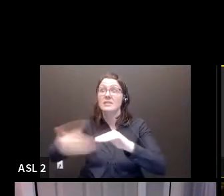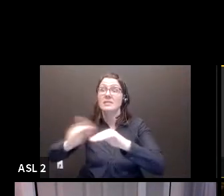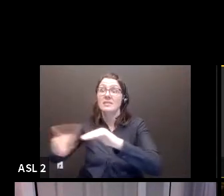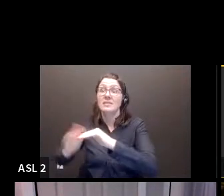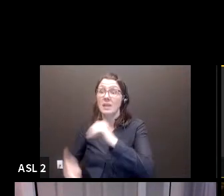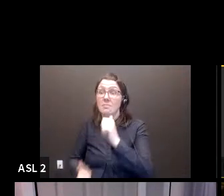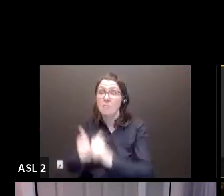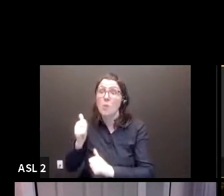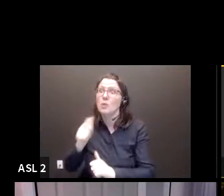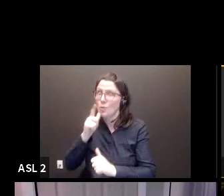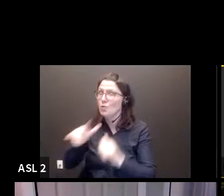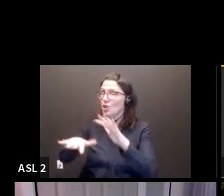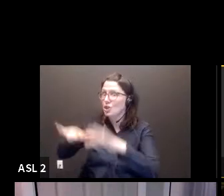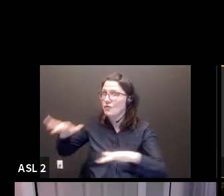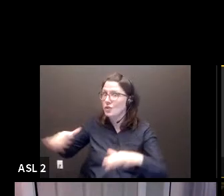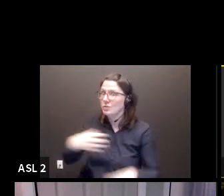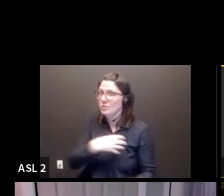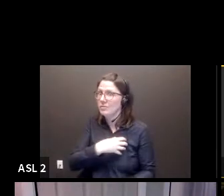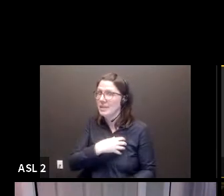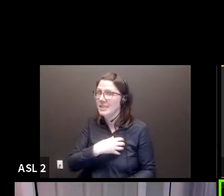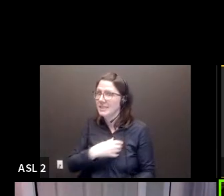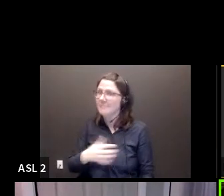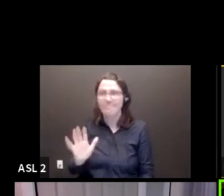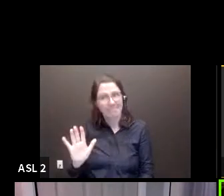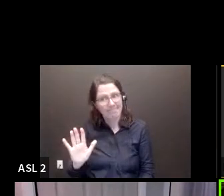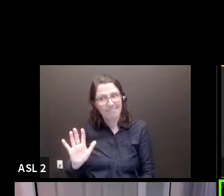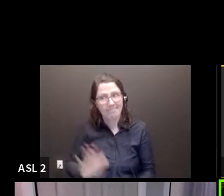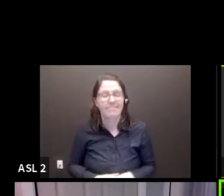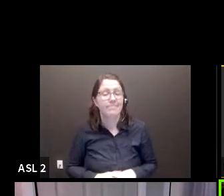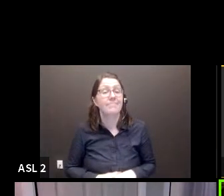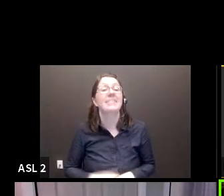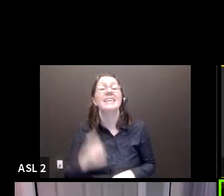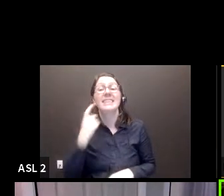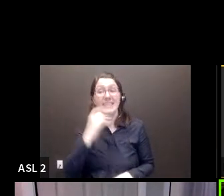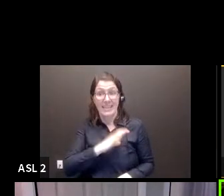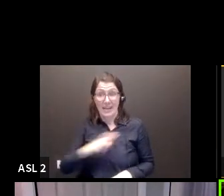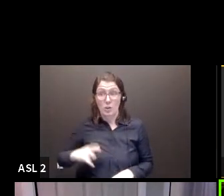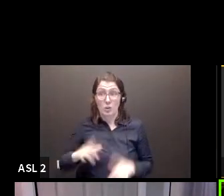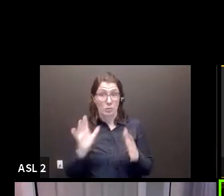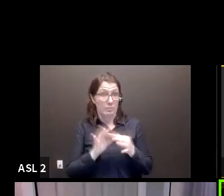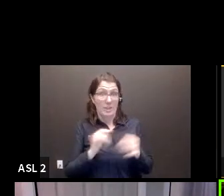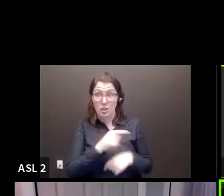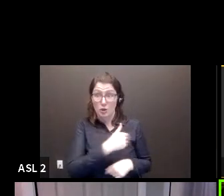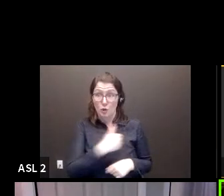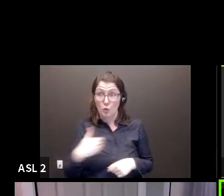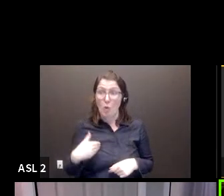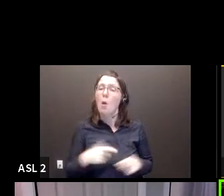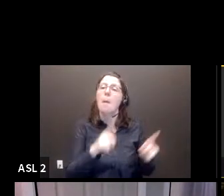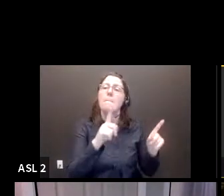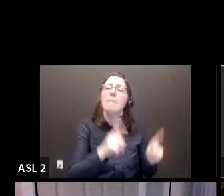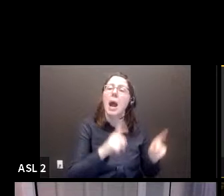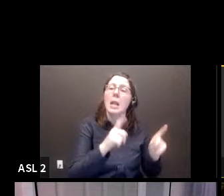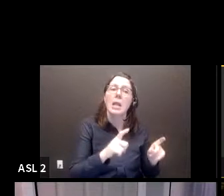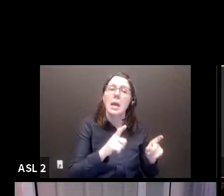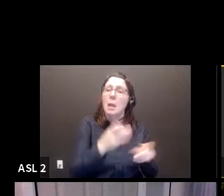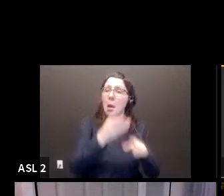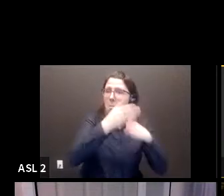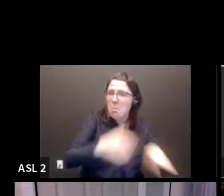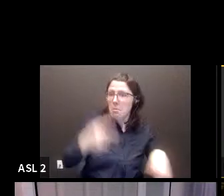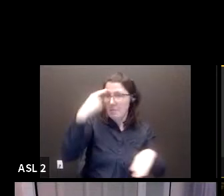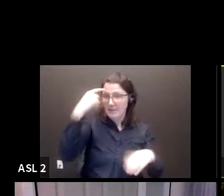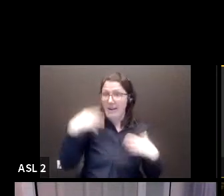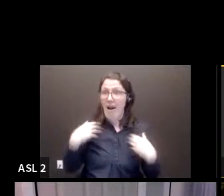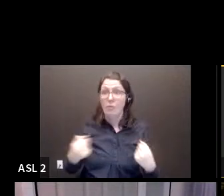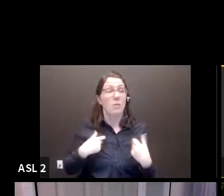the counselor mentioned the pilot program in toronto i have to tell you i've looked at the pilot program in toronto i have a lot of connections in the city of